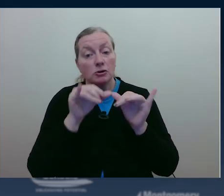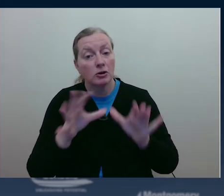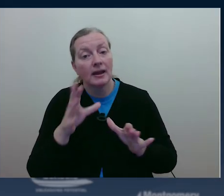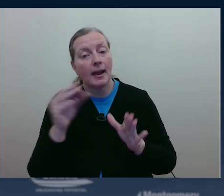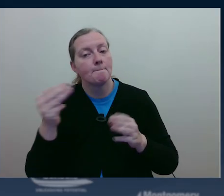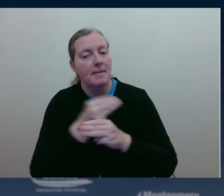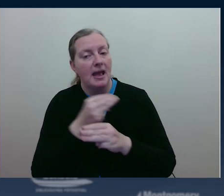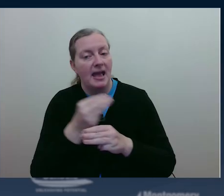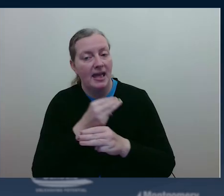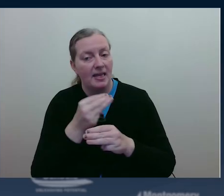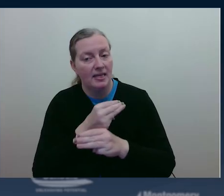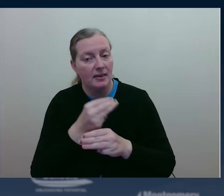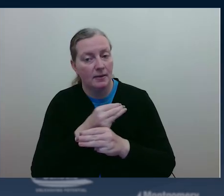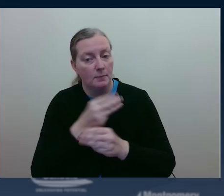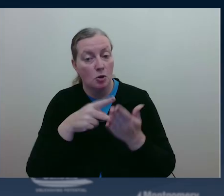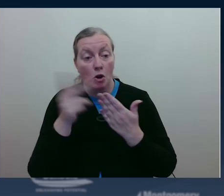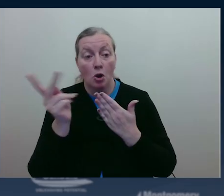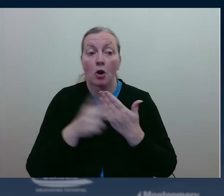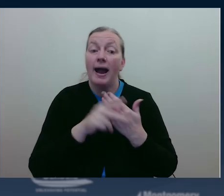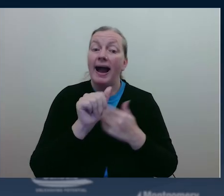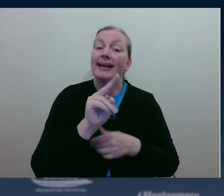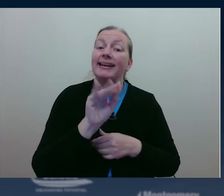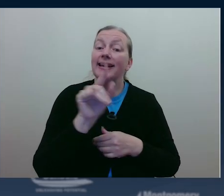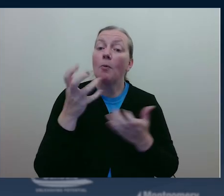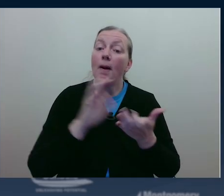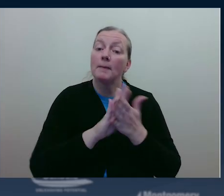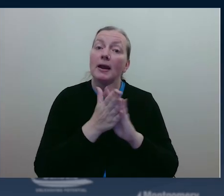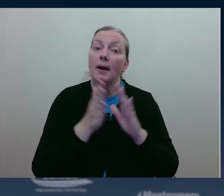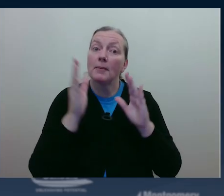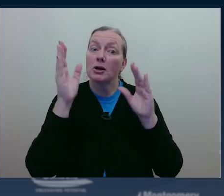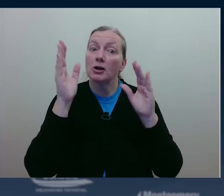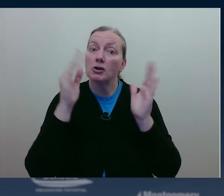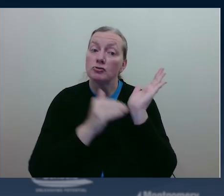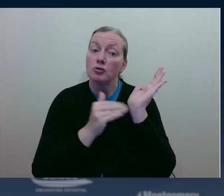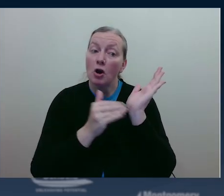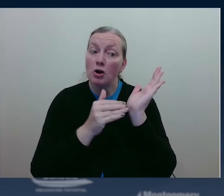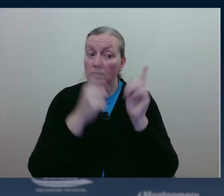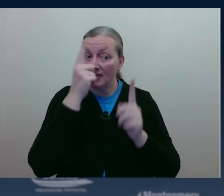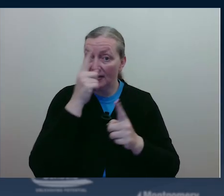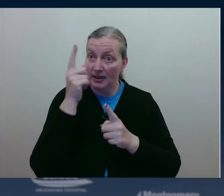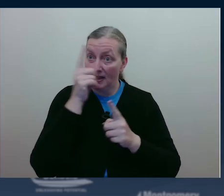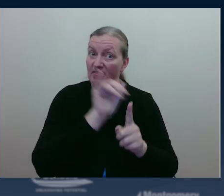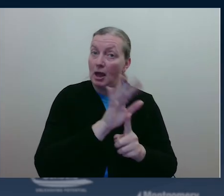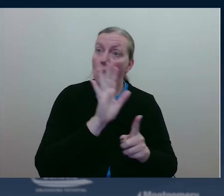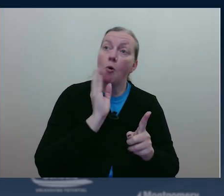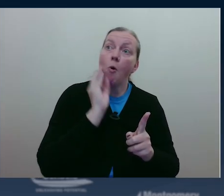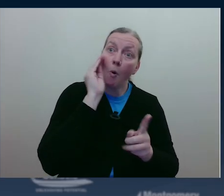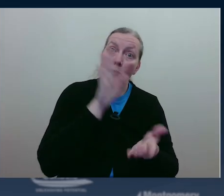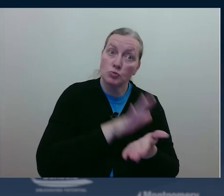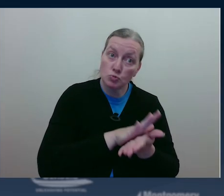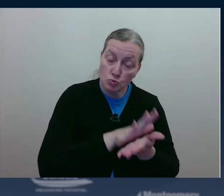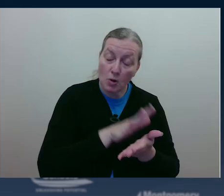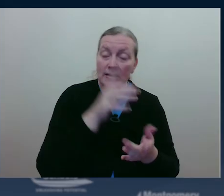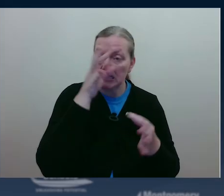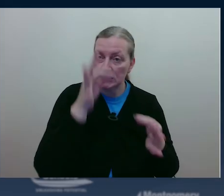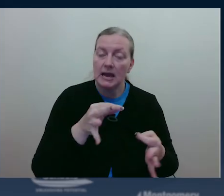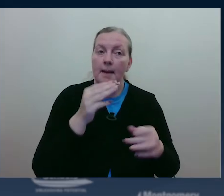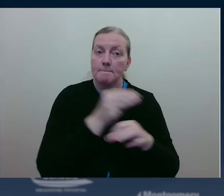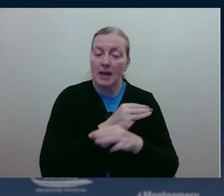doctor. She considers the signature program at her home school and the science, math, and computer science program at